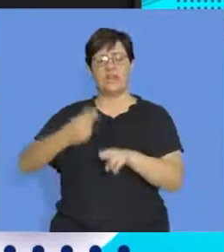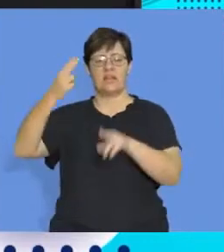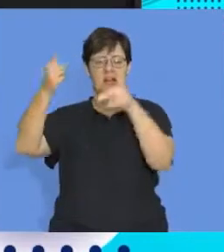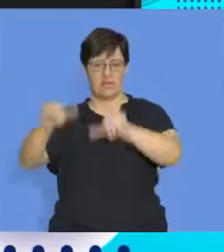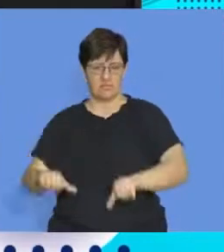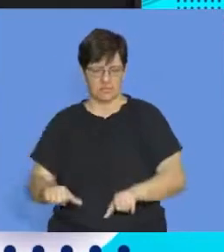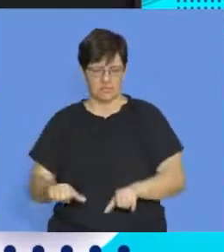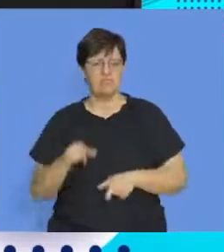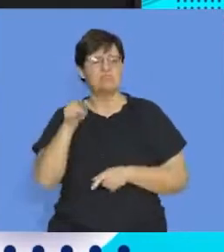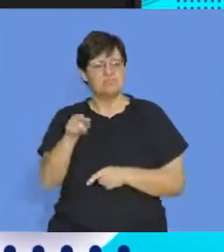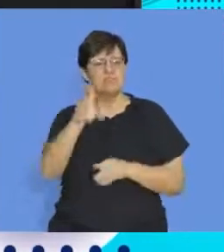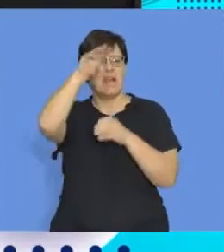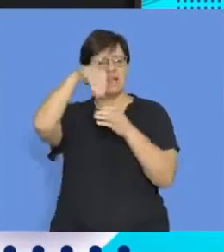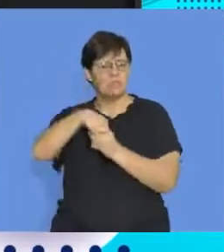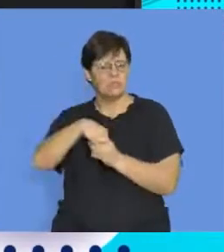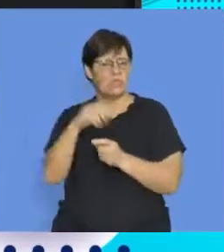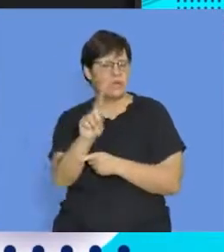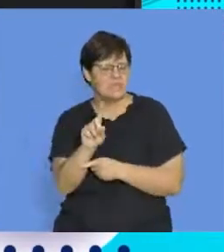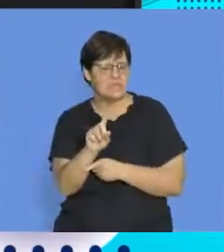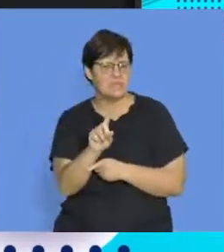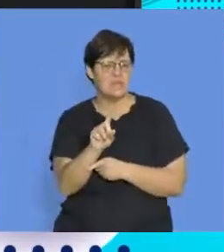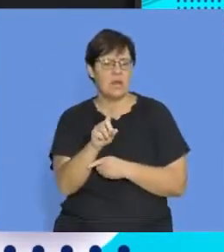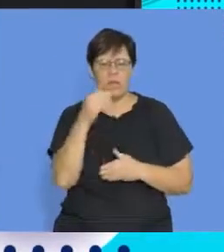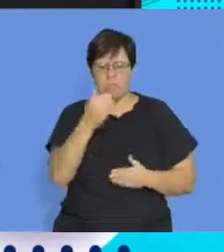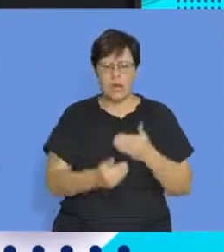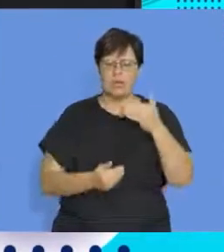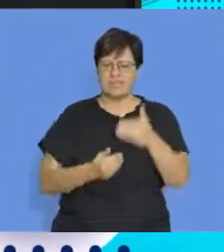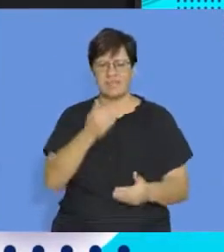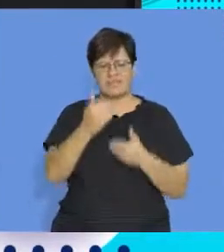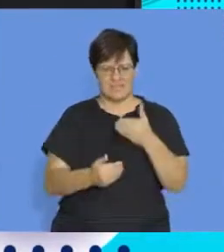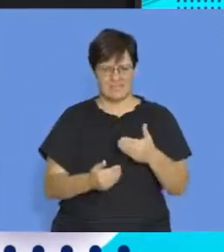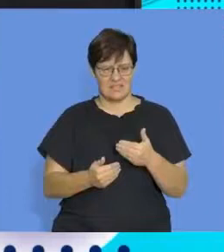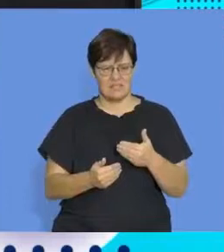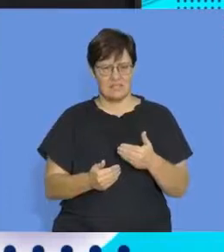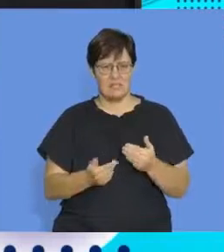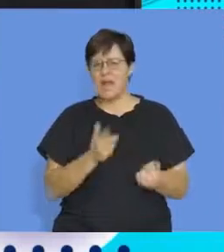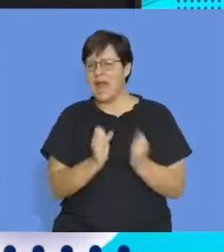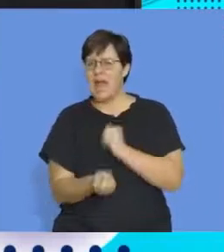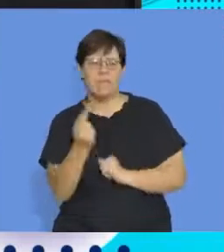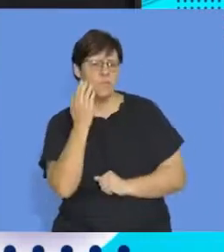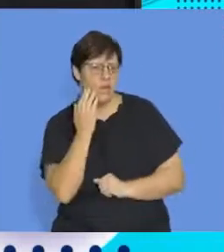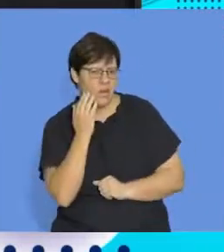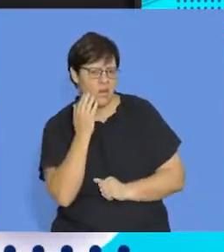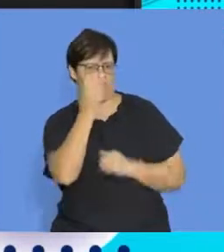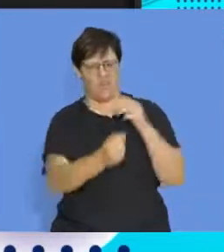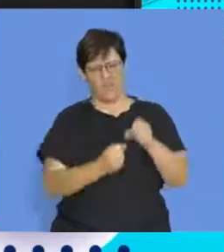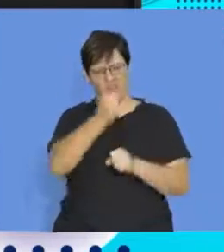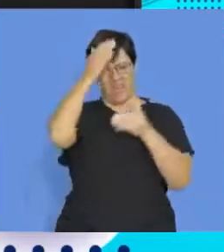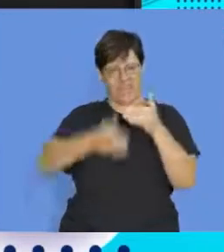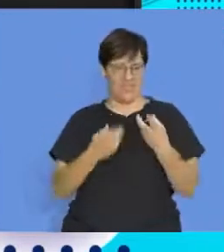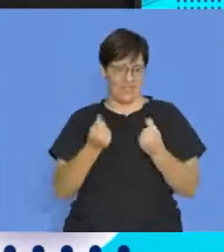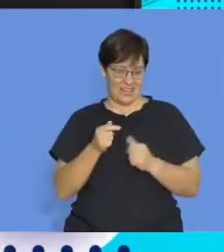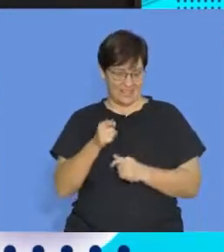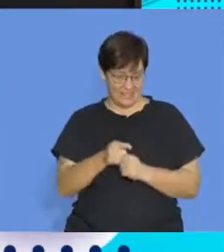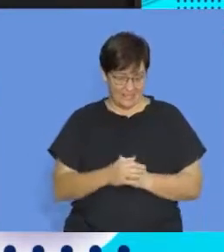obviously includes the processes that take place at the end of the financial year. So as usual, I'm